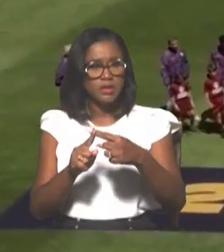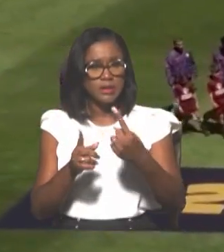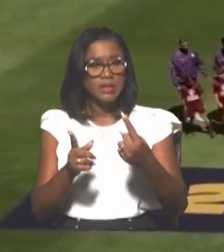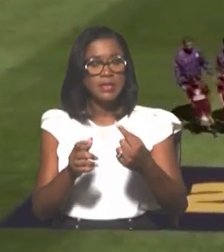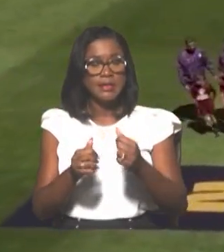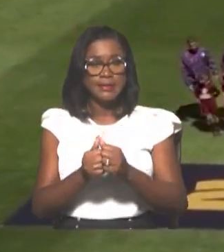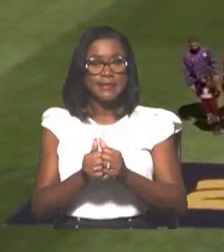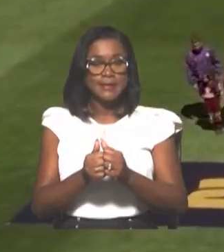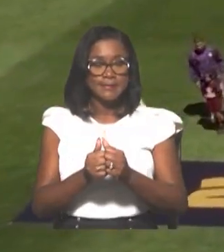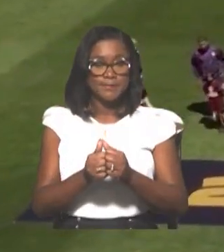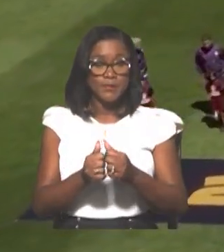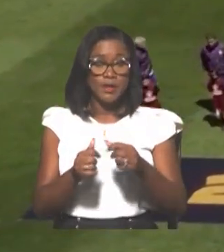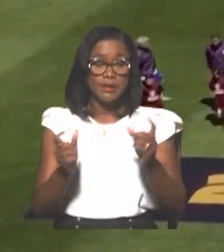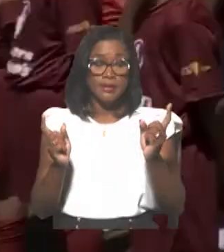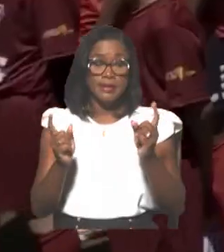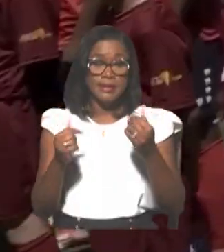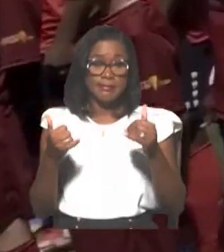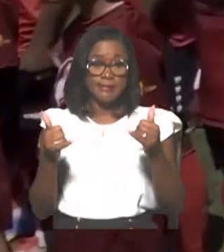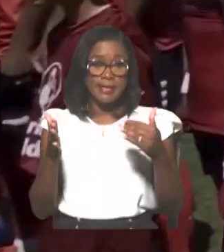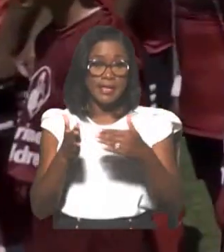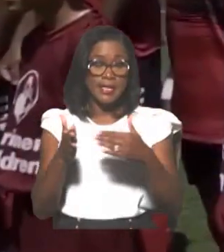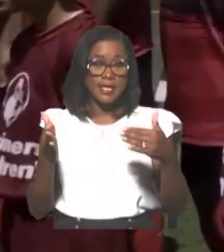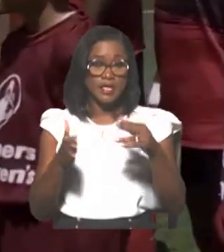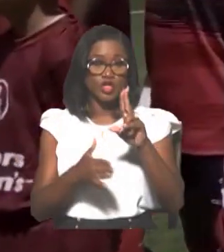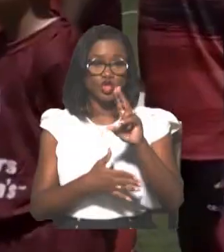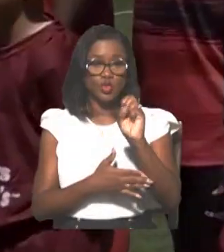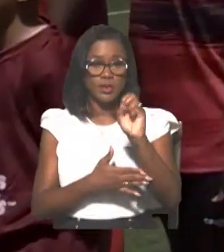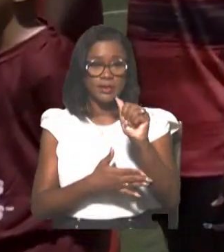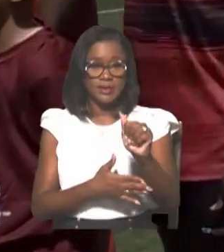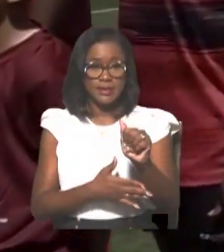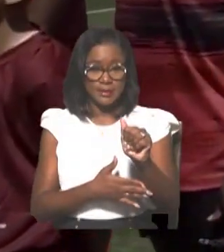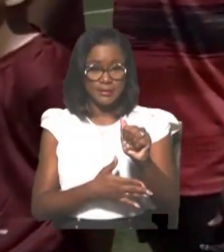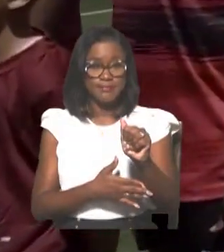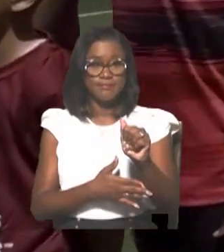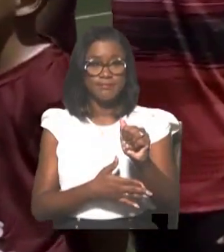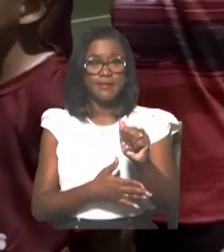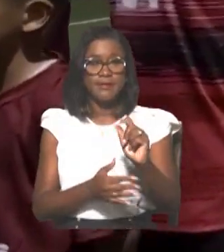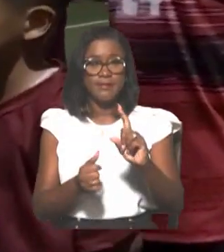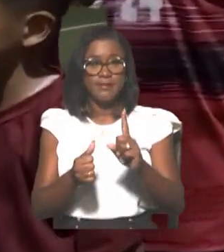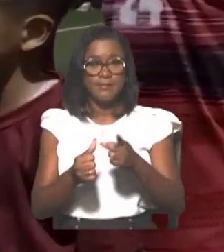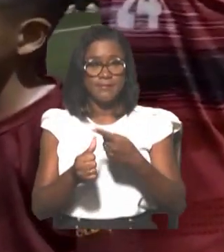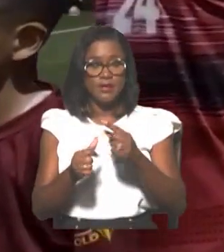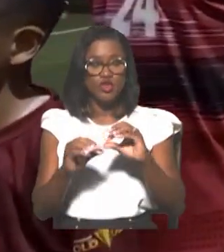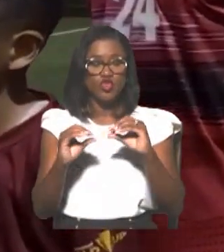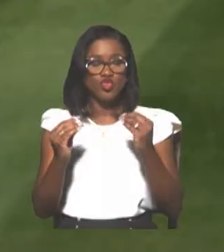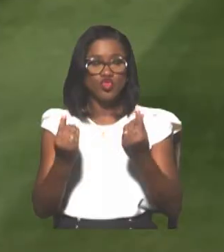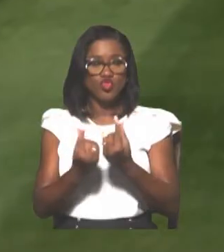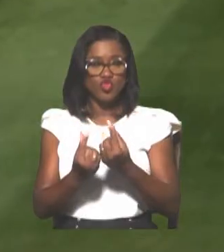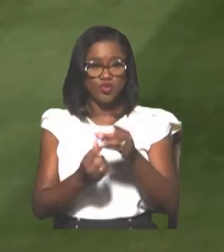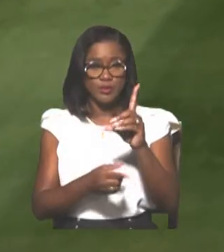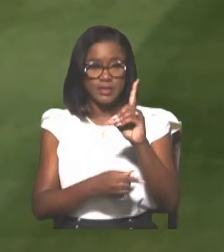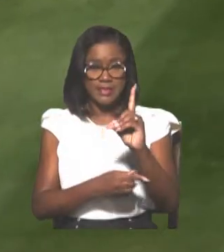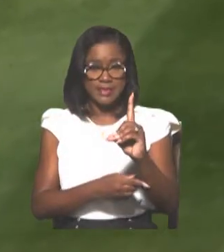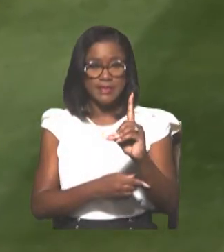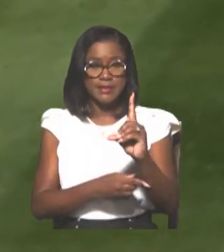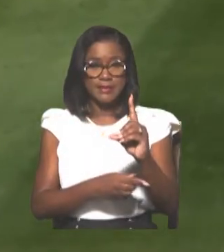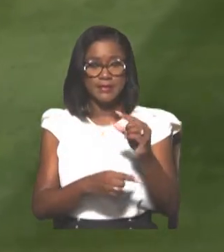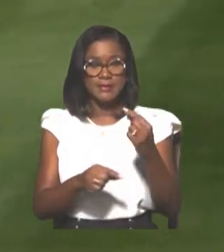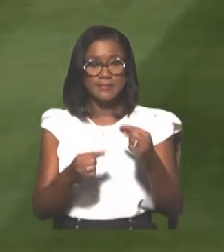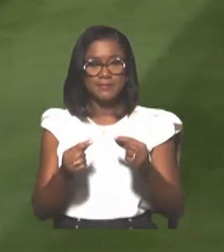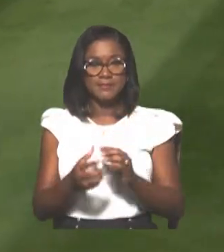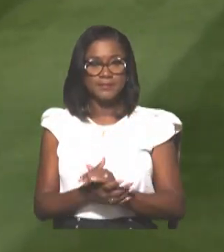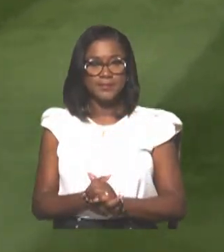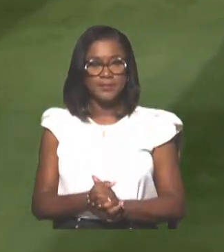the United States at the PayPal Park Stadium in San Jose, California for their opening Group D match in the 2025 CONCACAF Gold